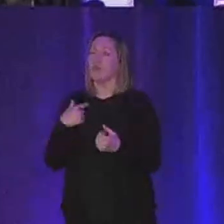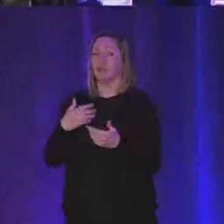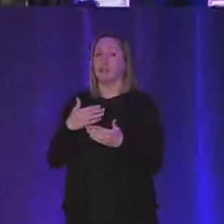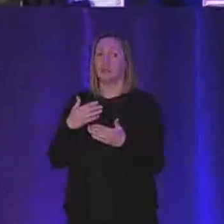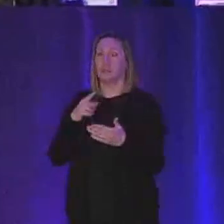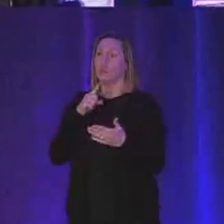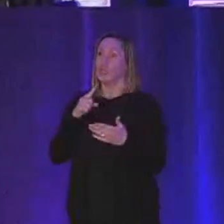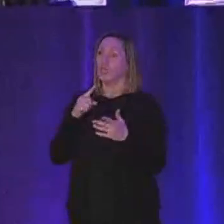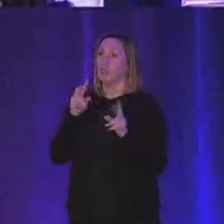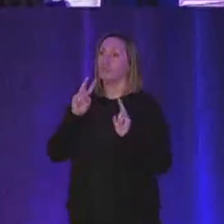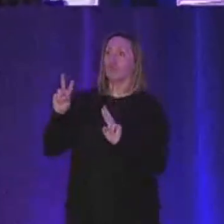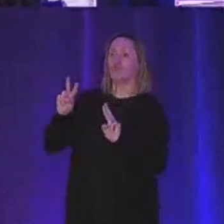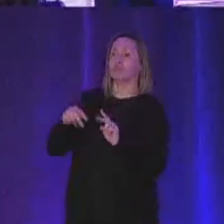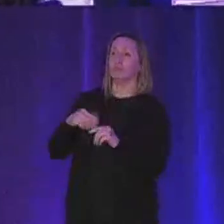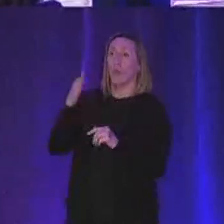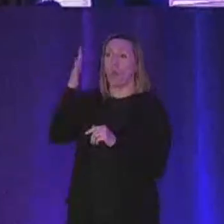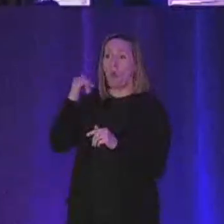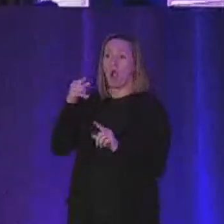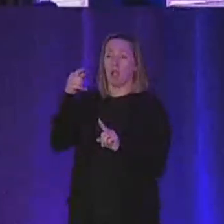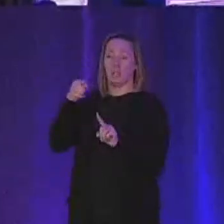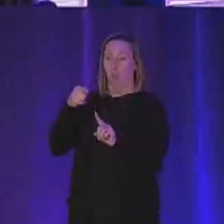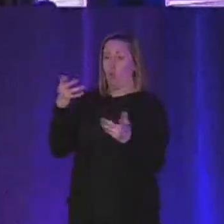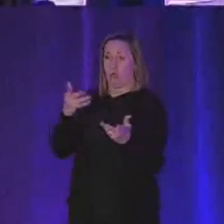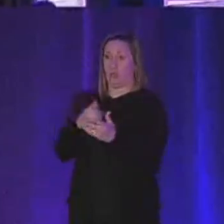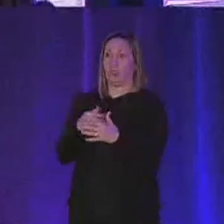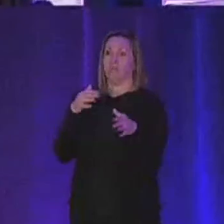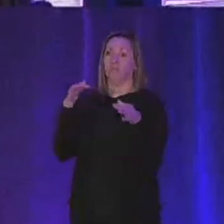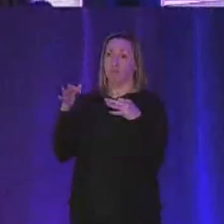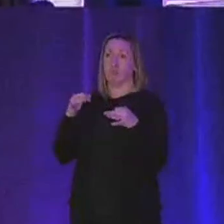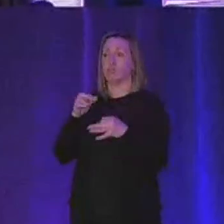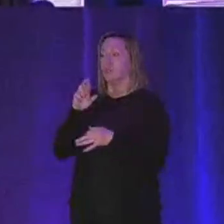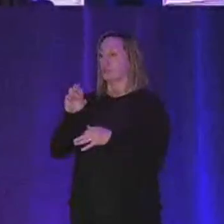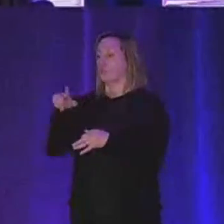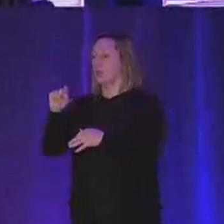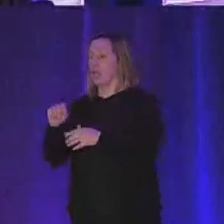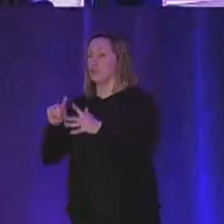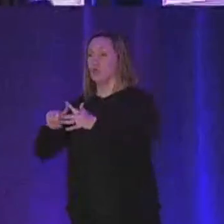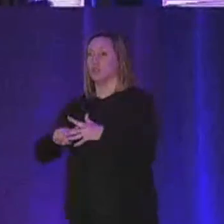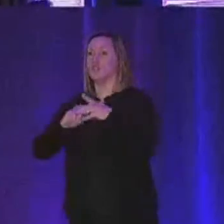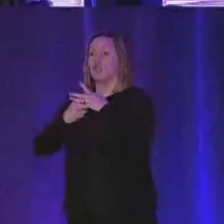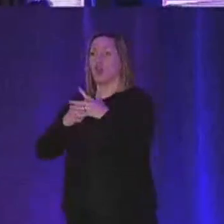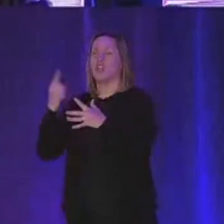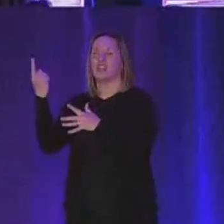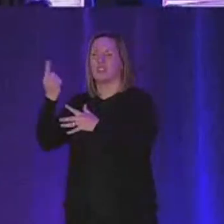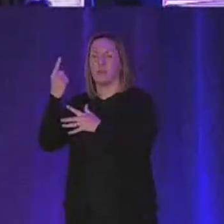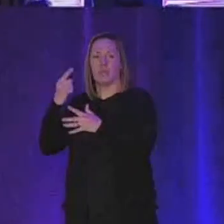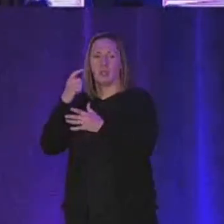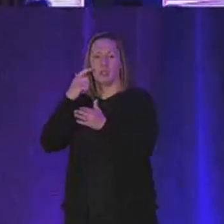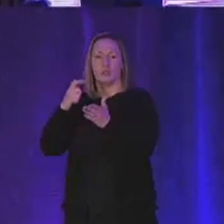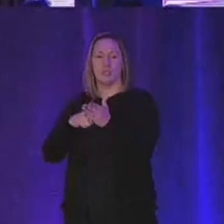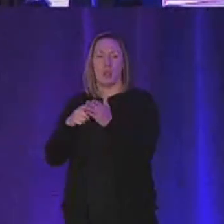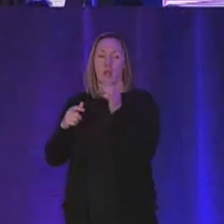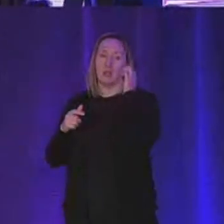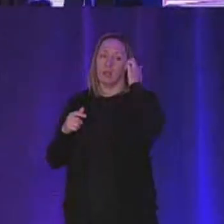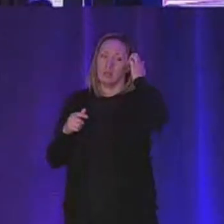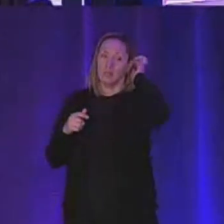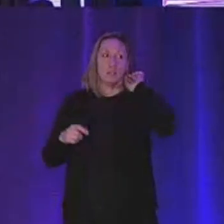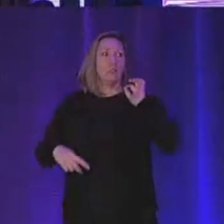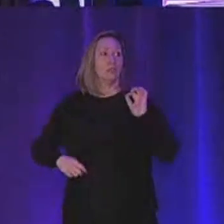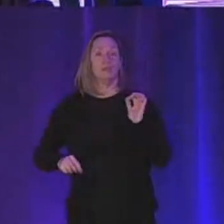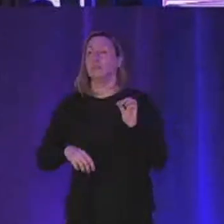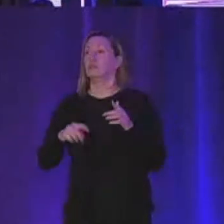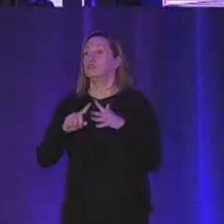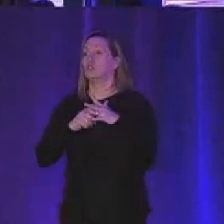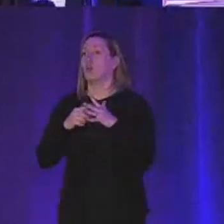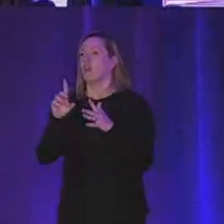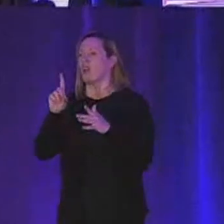admirable. Now, why am I telling you this? I'm telling you this because React started something. As you saw in the React documentary, React started